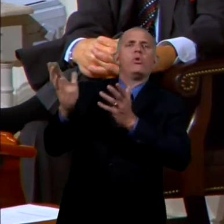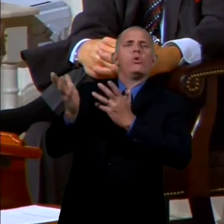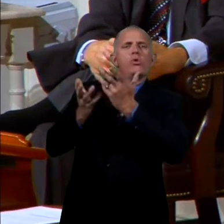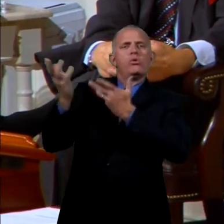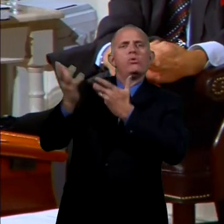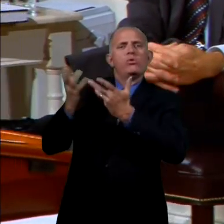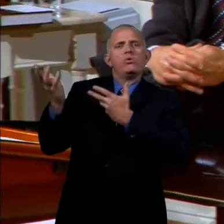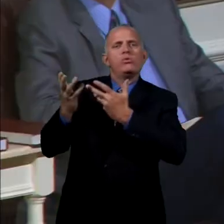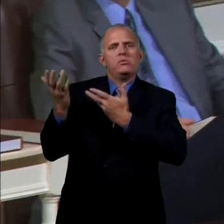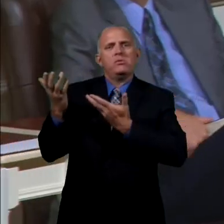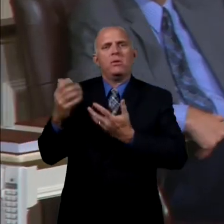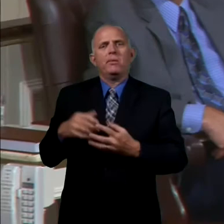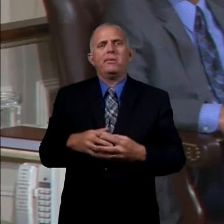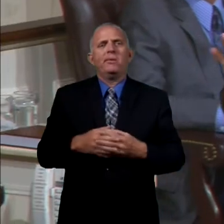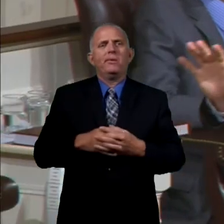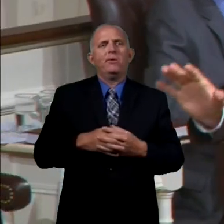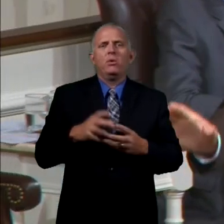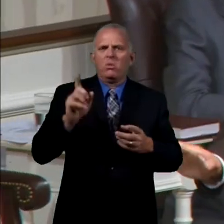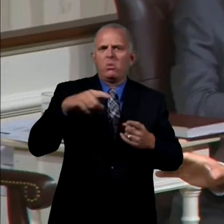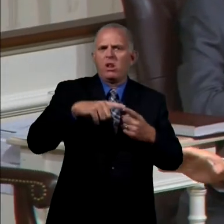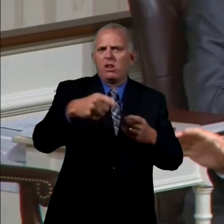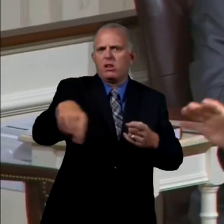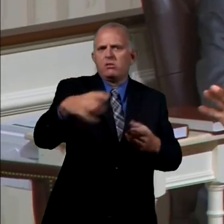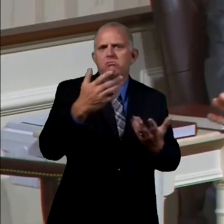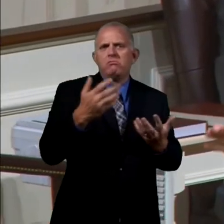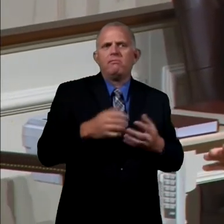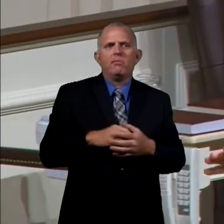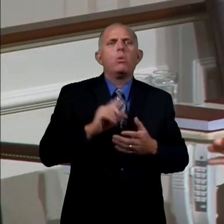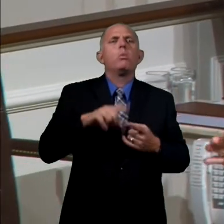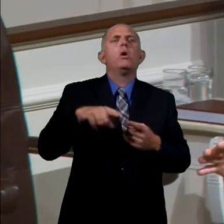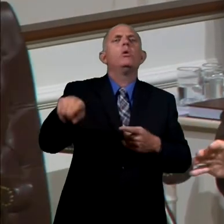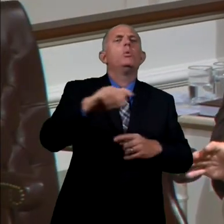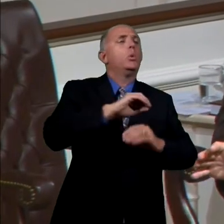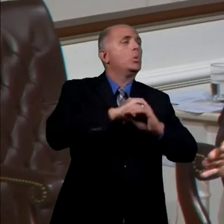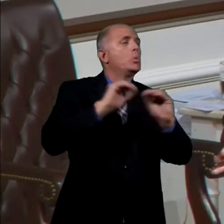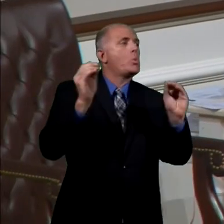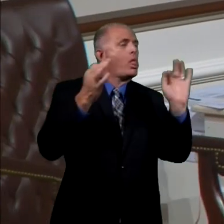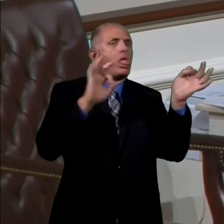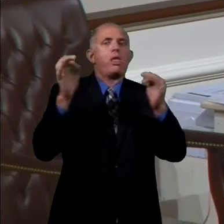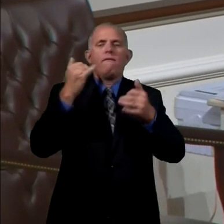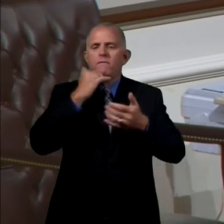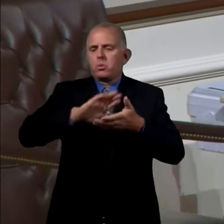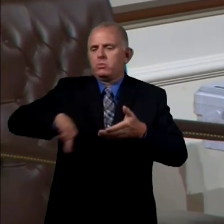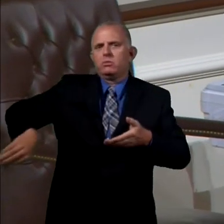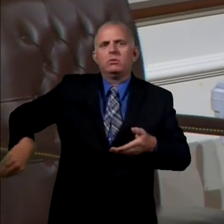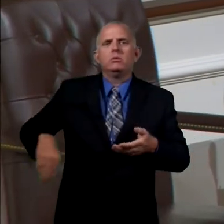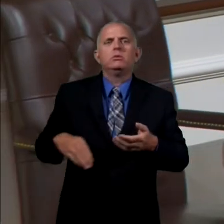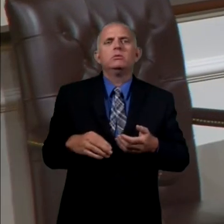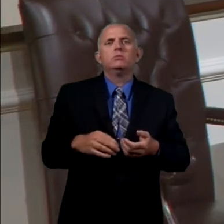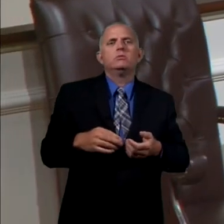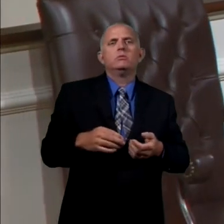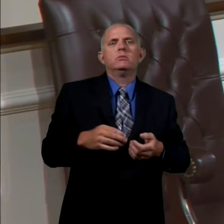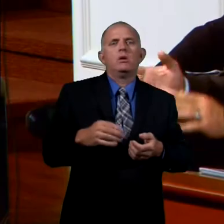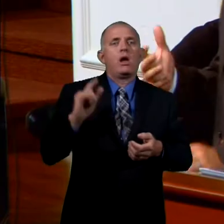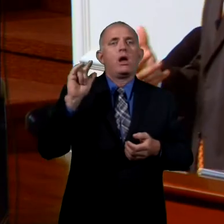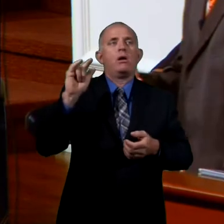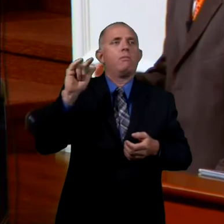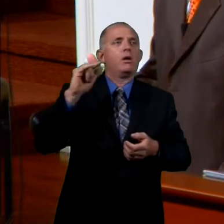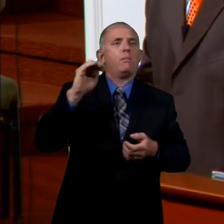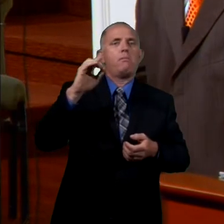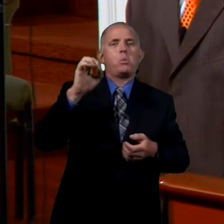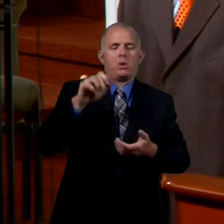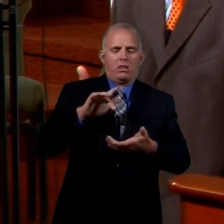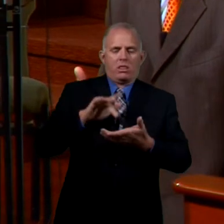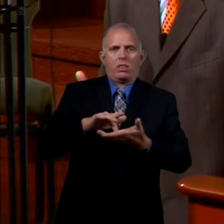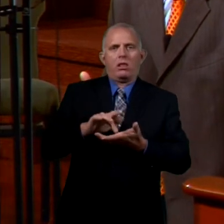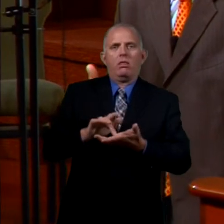When's the last time you didn't get distracted, you took your phone down, put it on airplane mode, just say, you know what, God, I